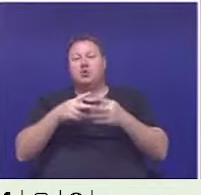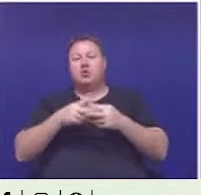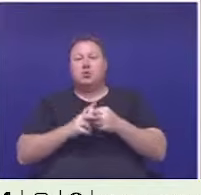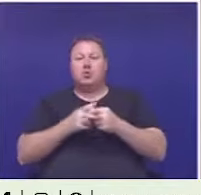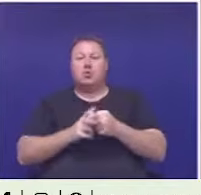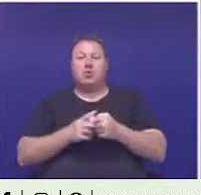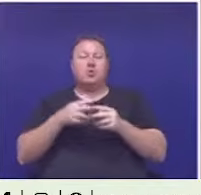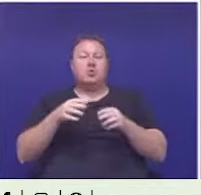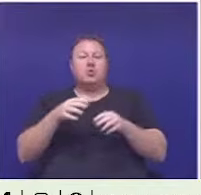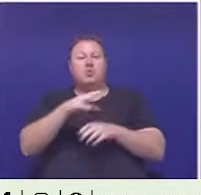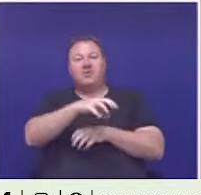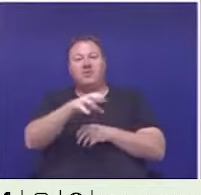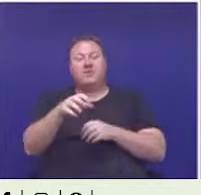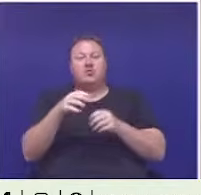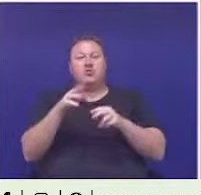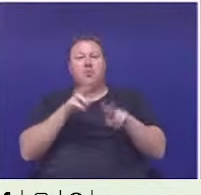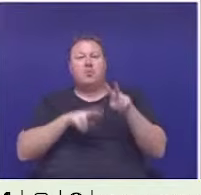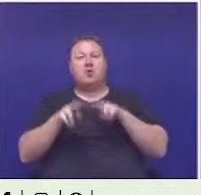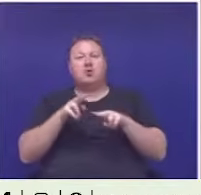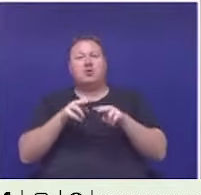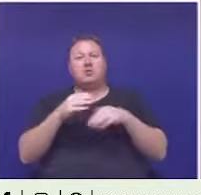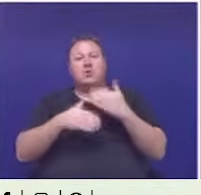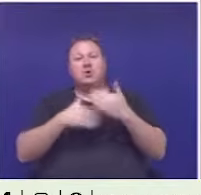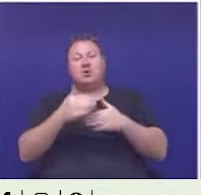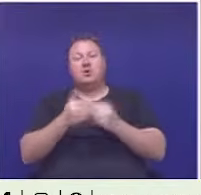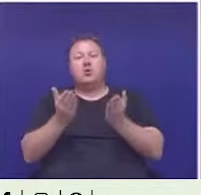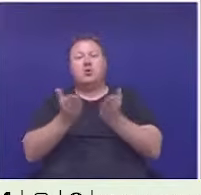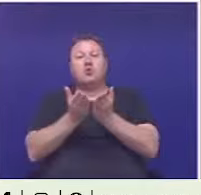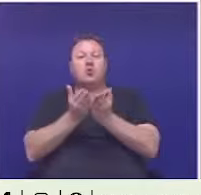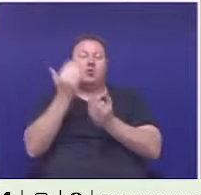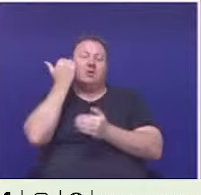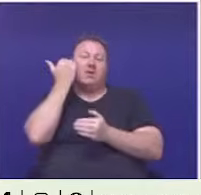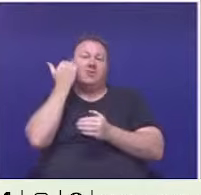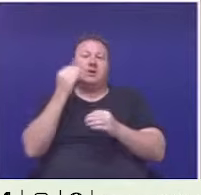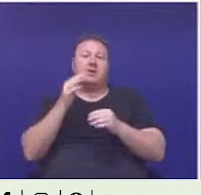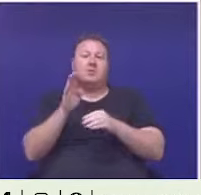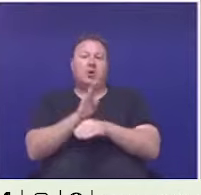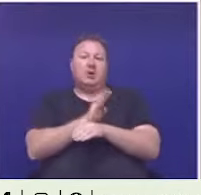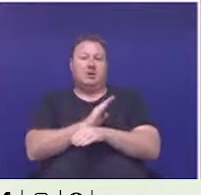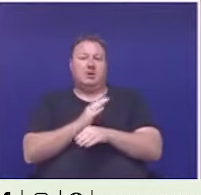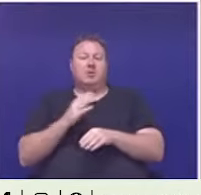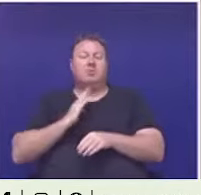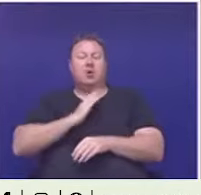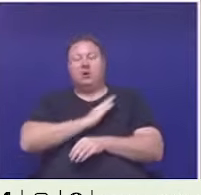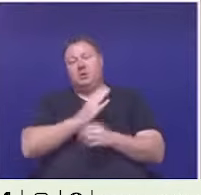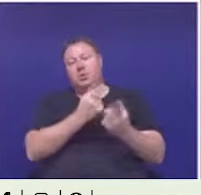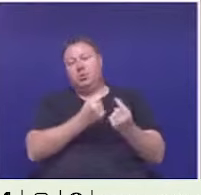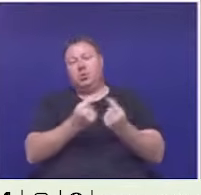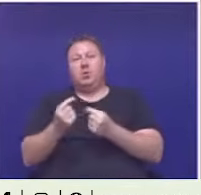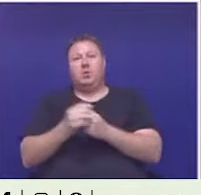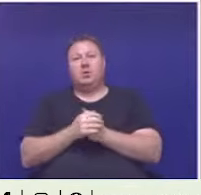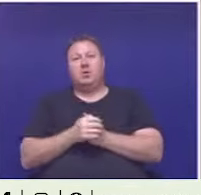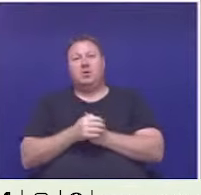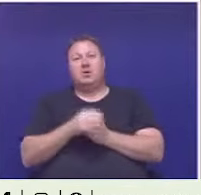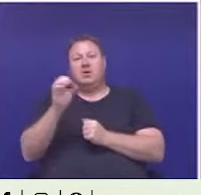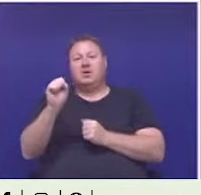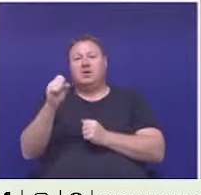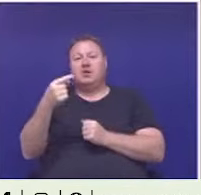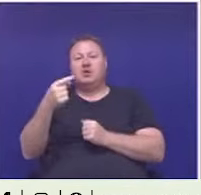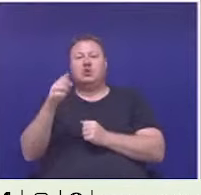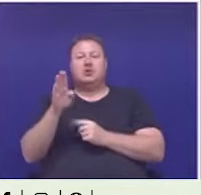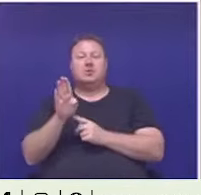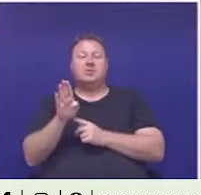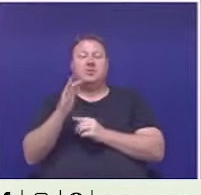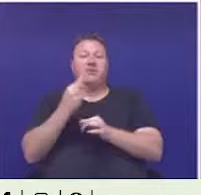processes that assess whether or not school governing bodies are carrying out their statutory functions. These include the SGB